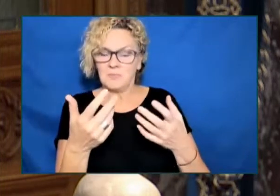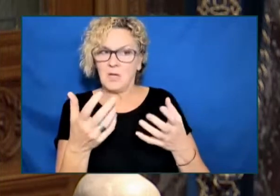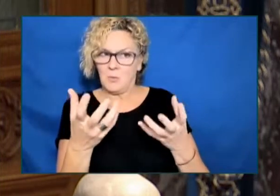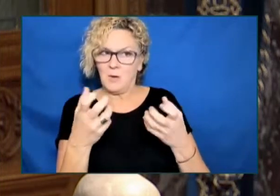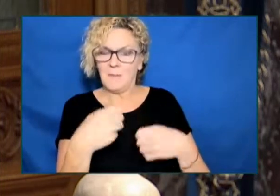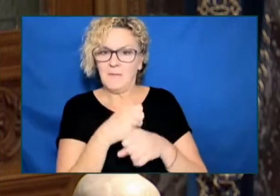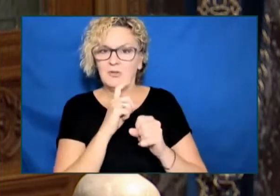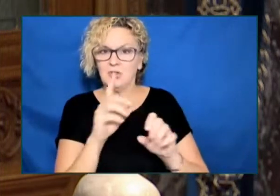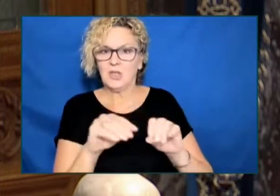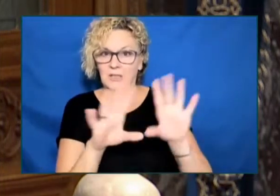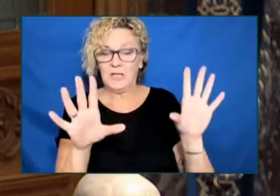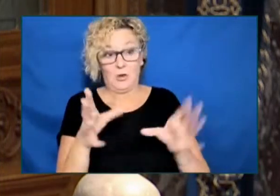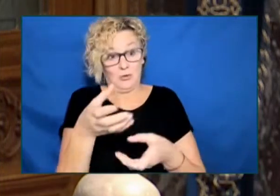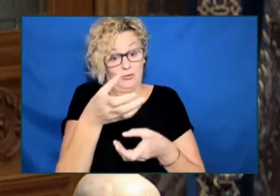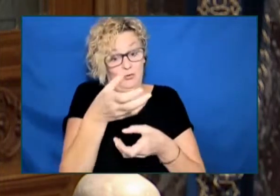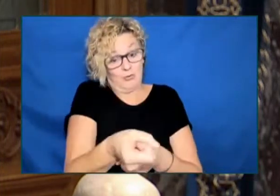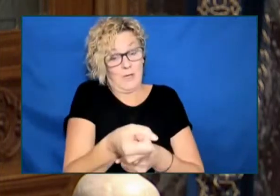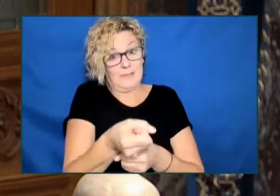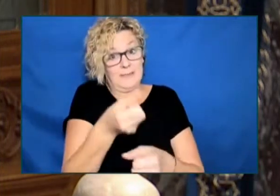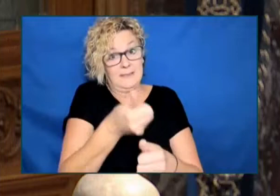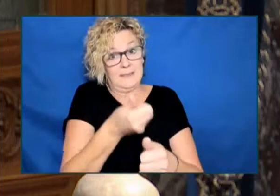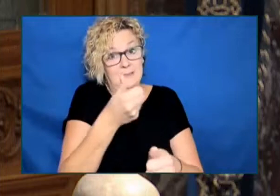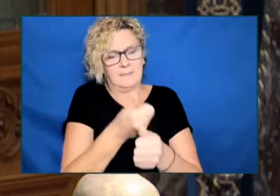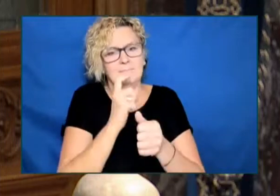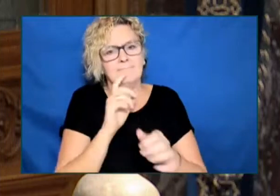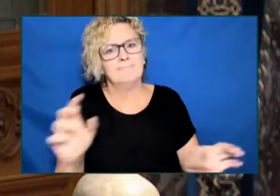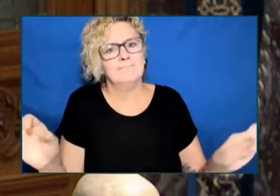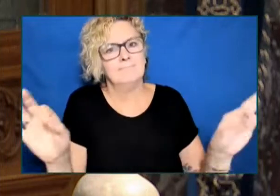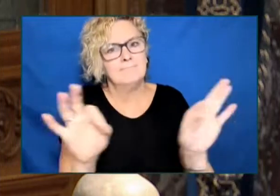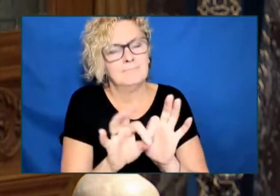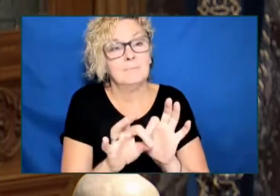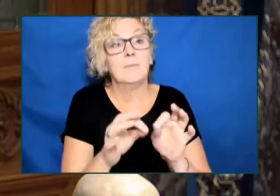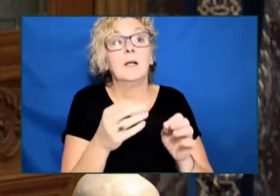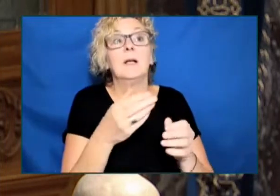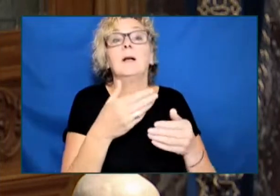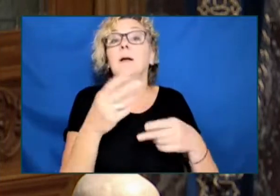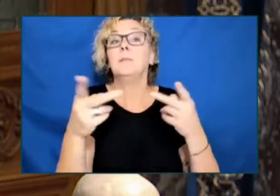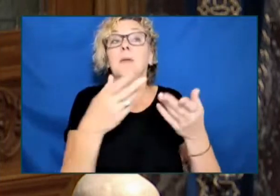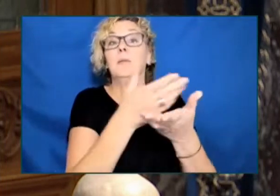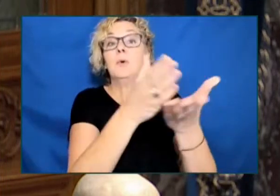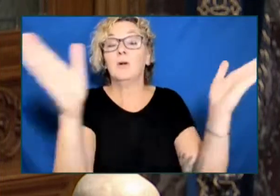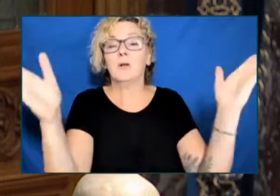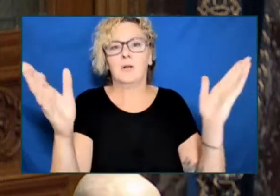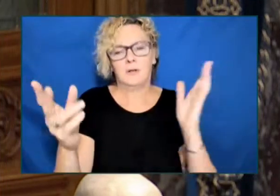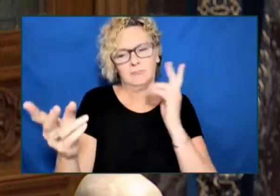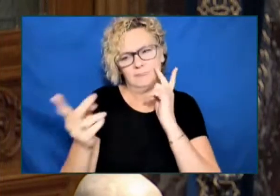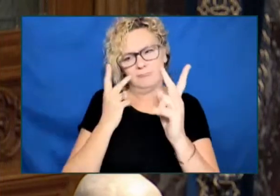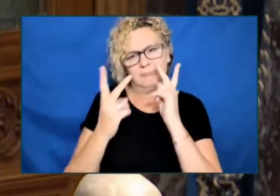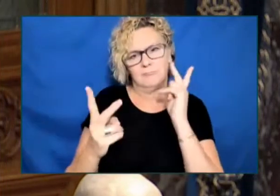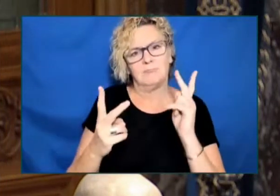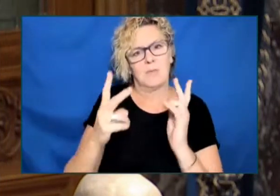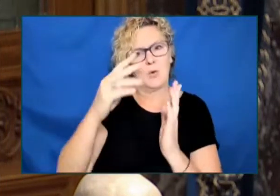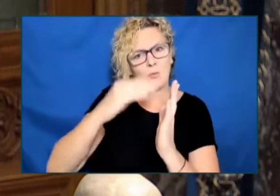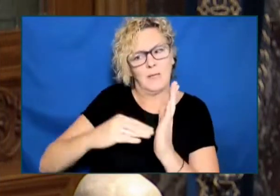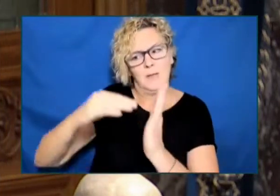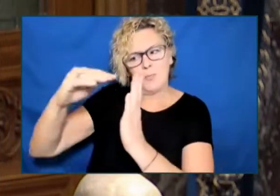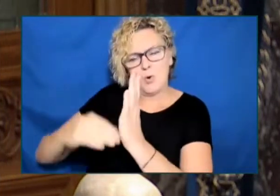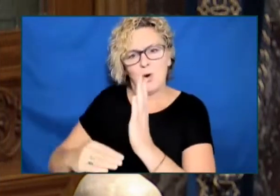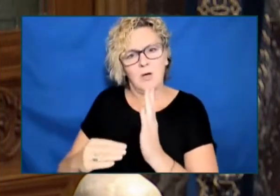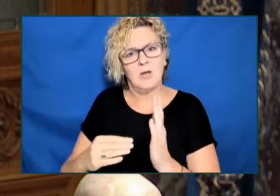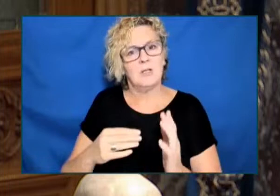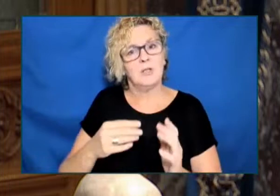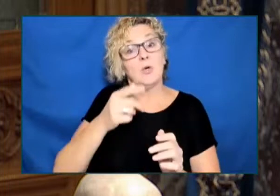public has seen reliable reports from international renowned media agencies with